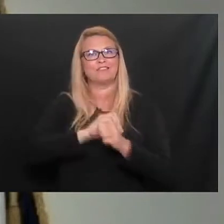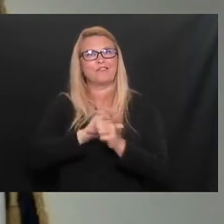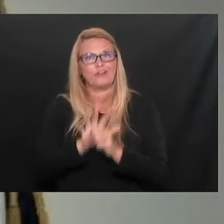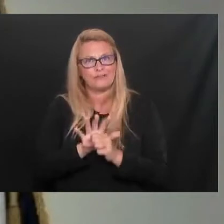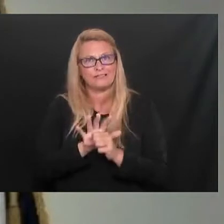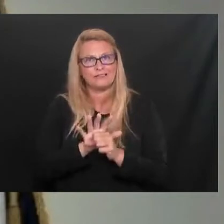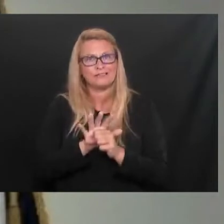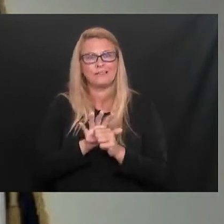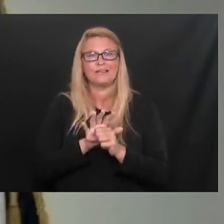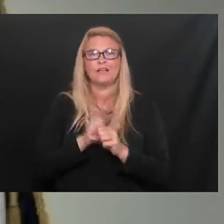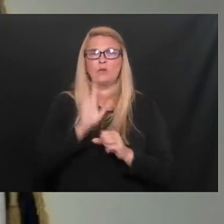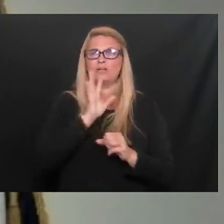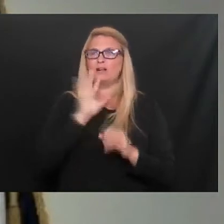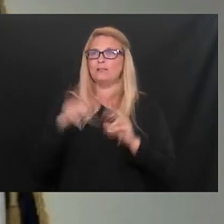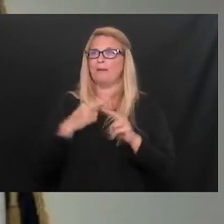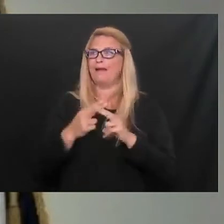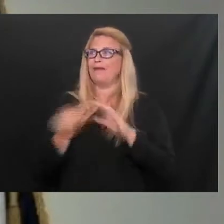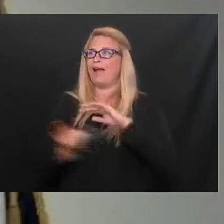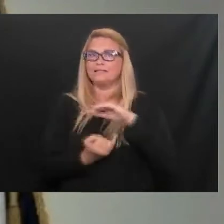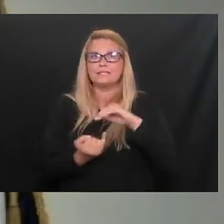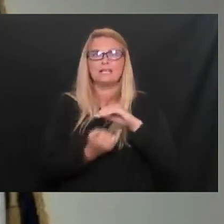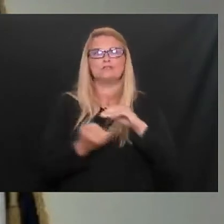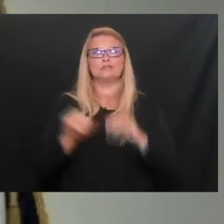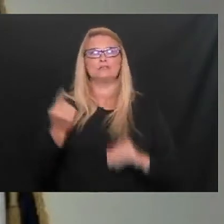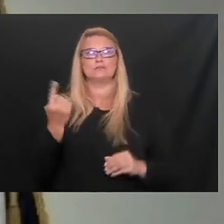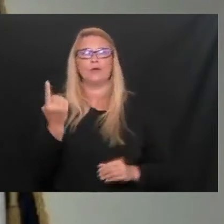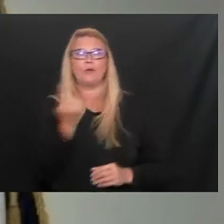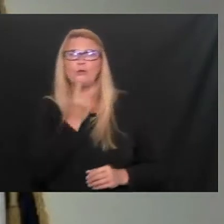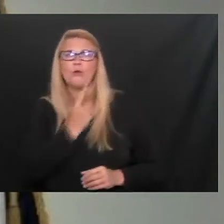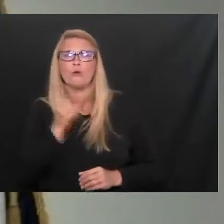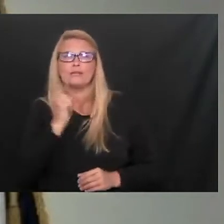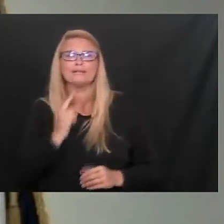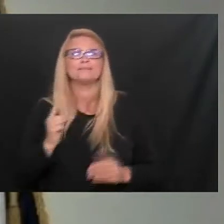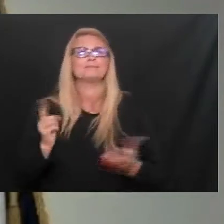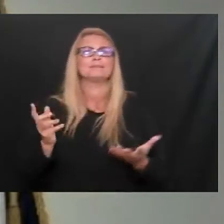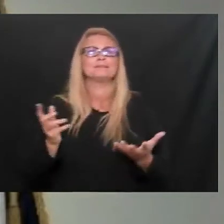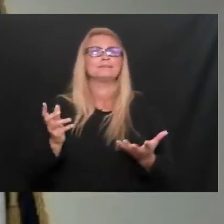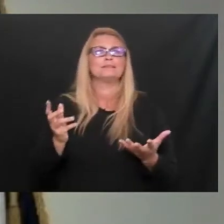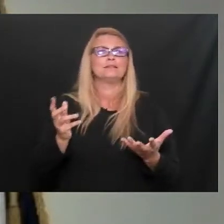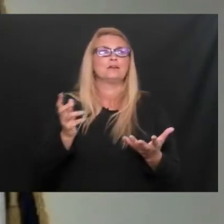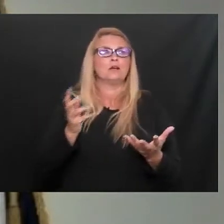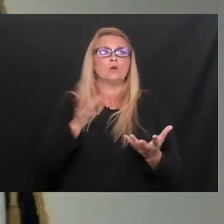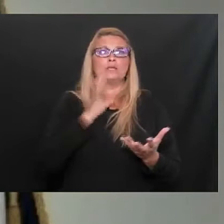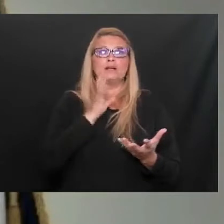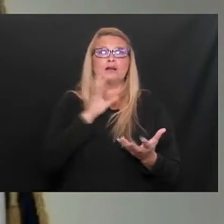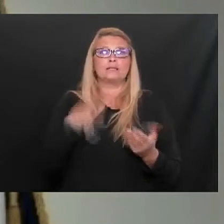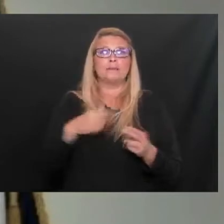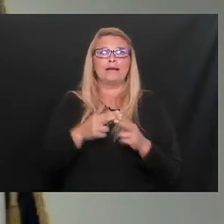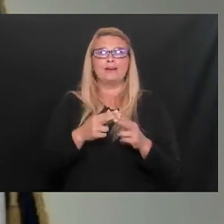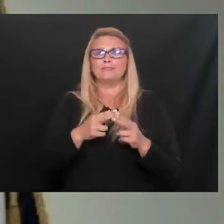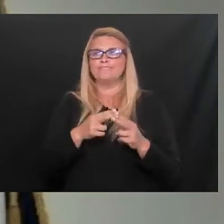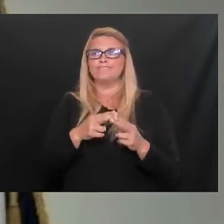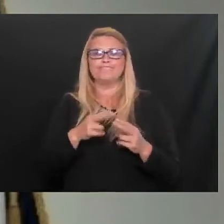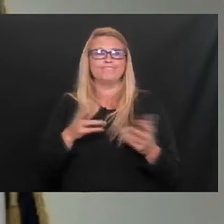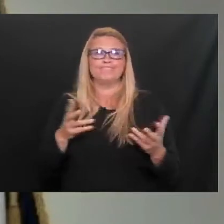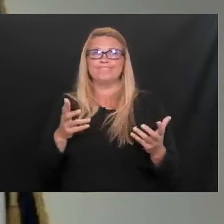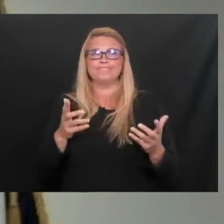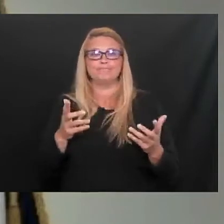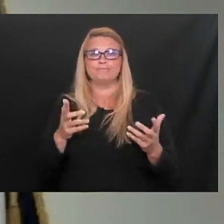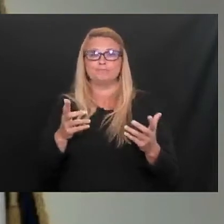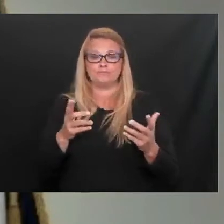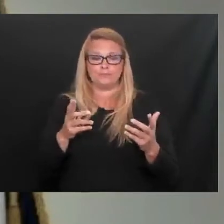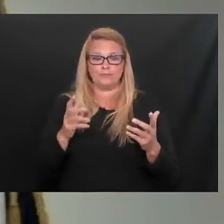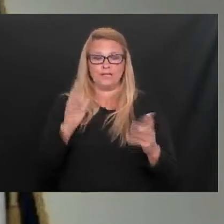the isolation and the loneliness, and we want to make sure we push numbers out because there is help out there. There